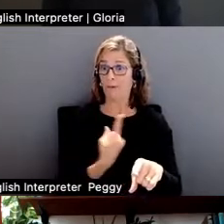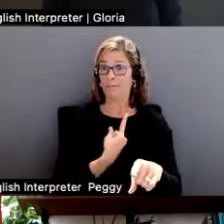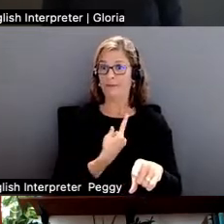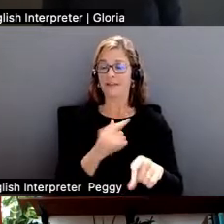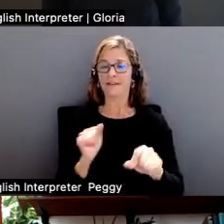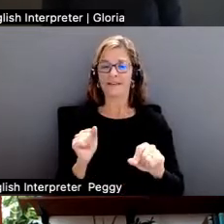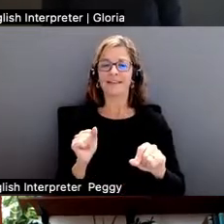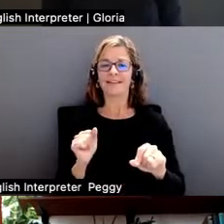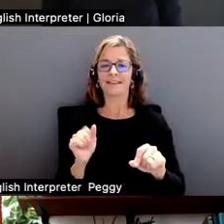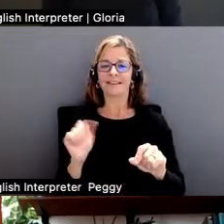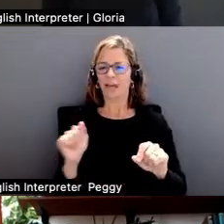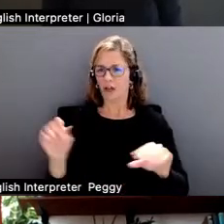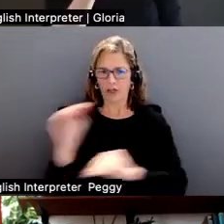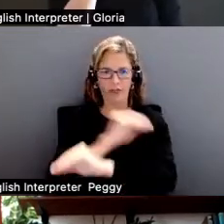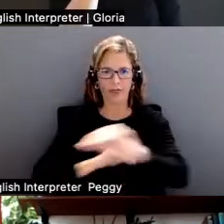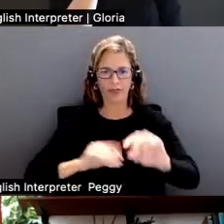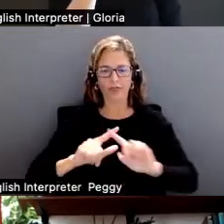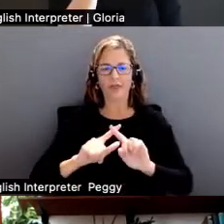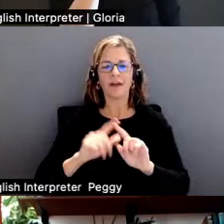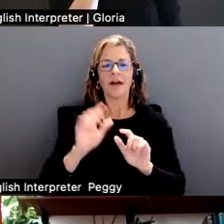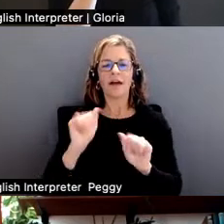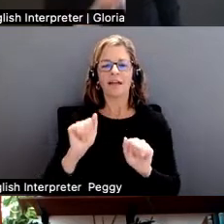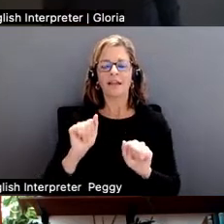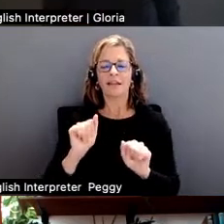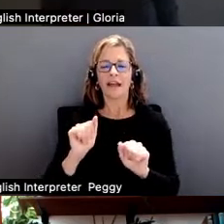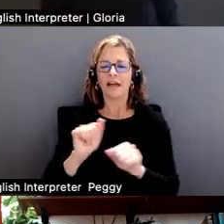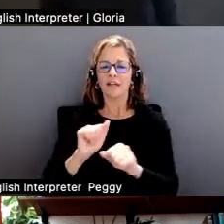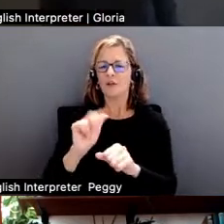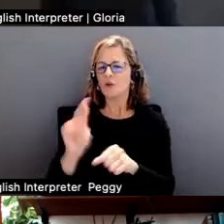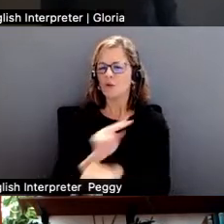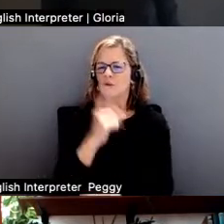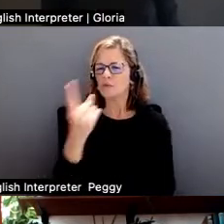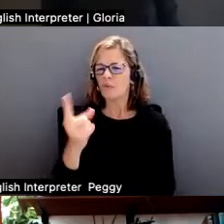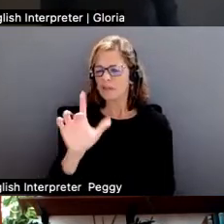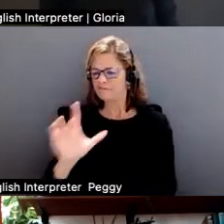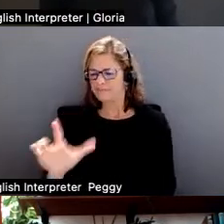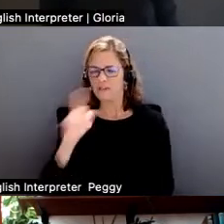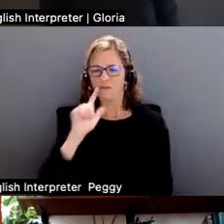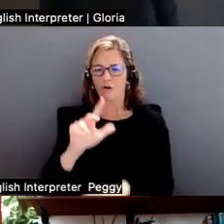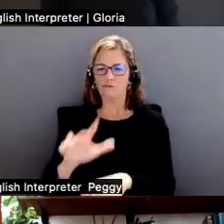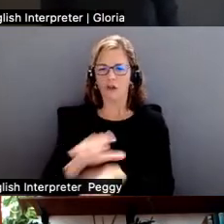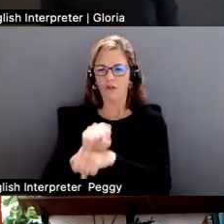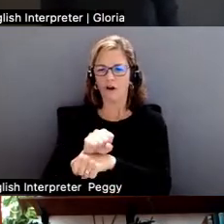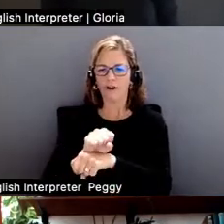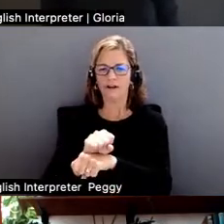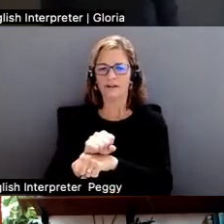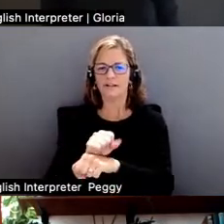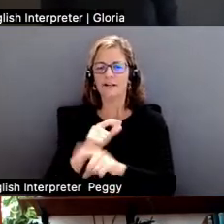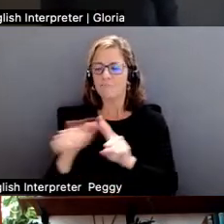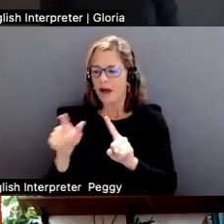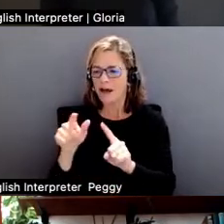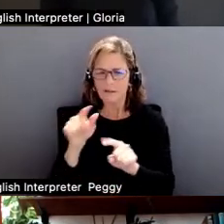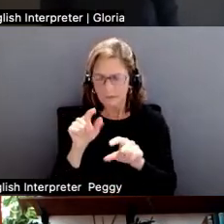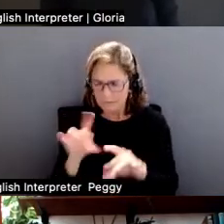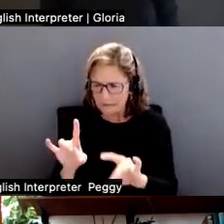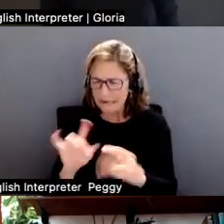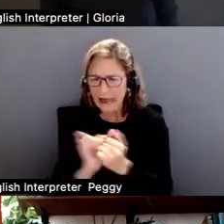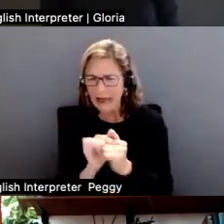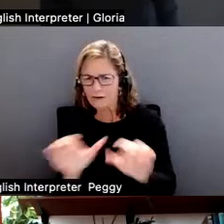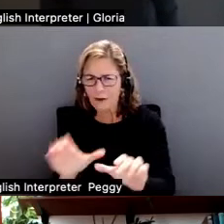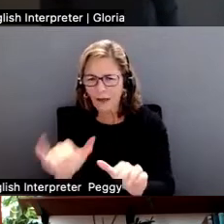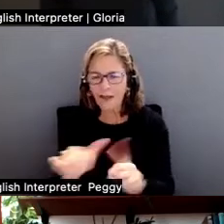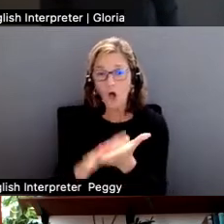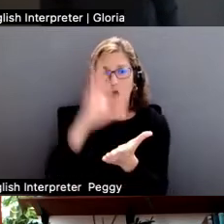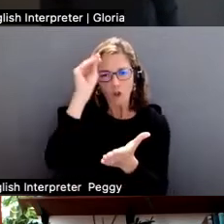a feature which would lock something into place. So, kind of learning as you go. You can